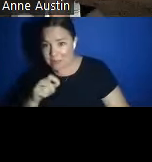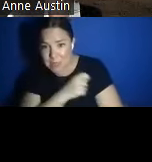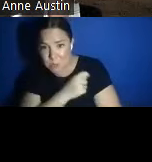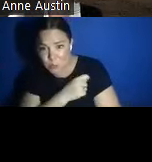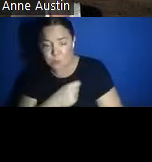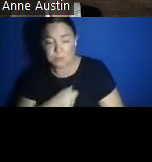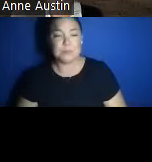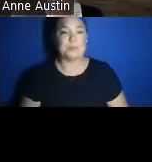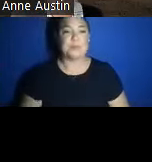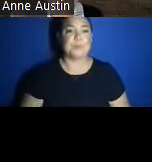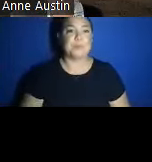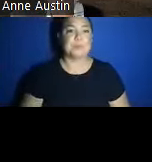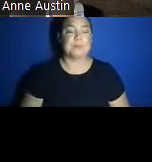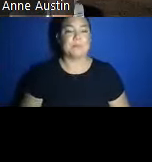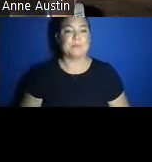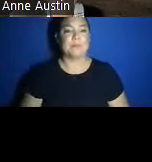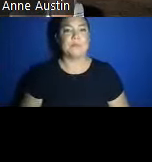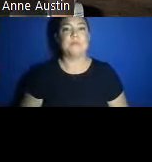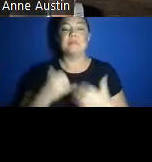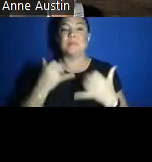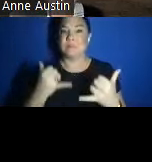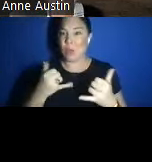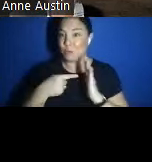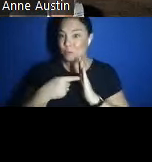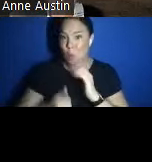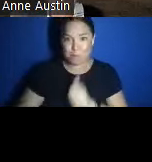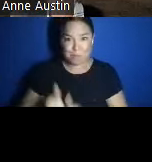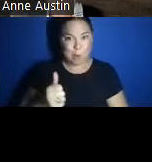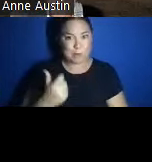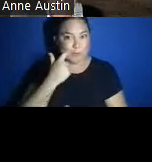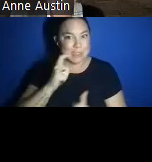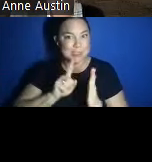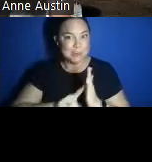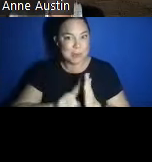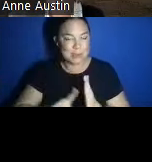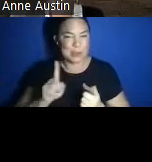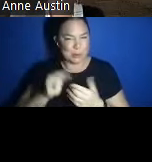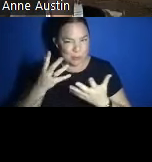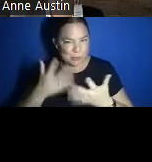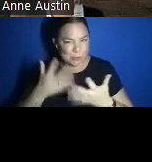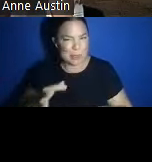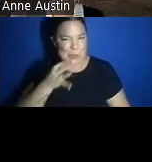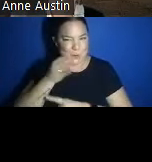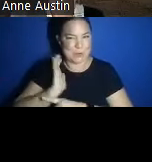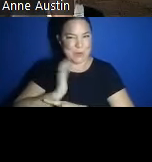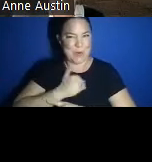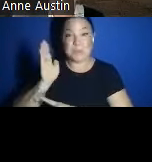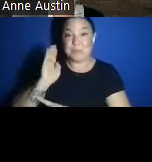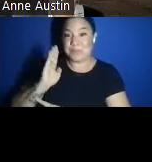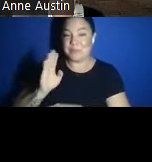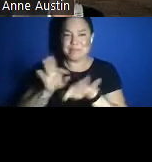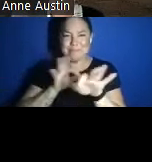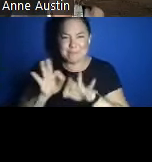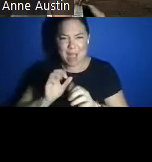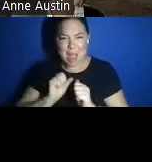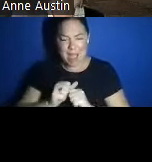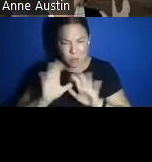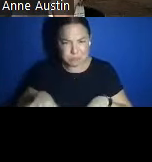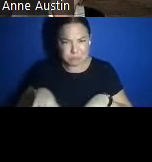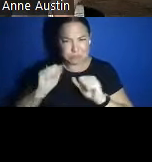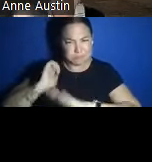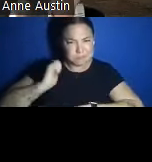And so I want to bring you into our most recent research to finish the talk by demonstrating how we're actually putting this into practice